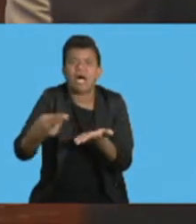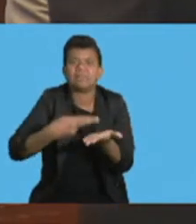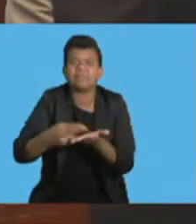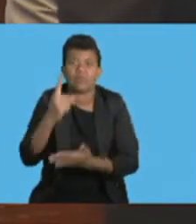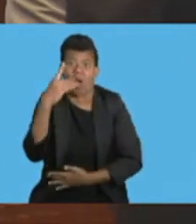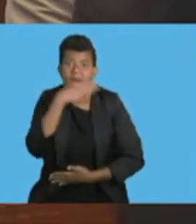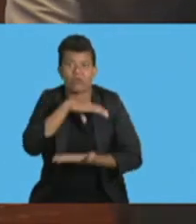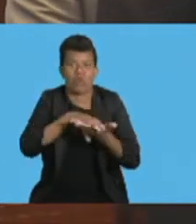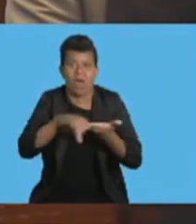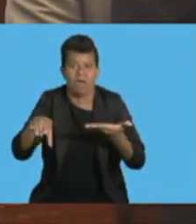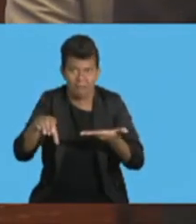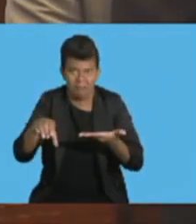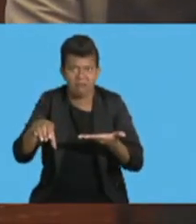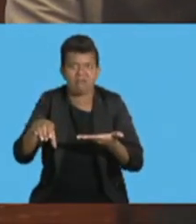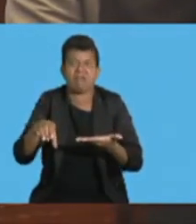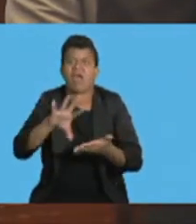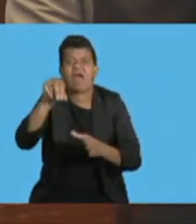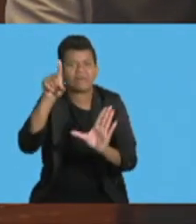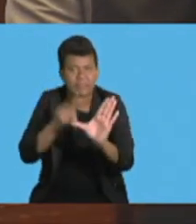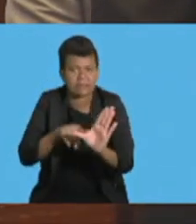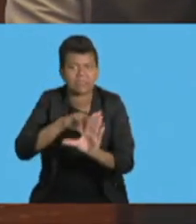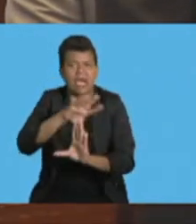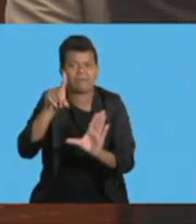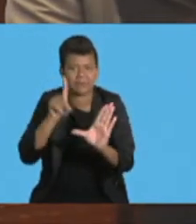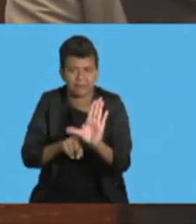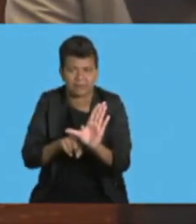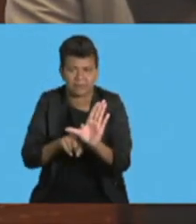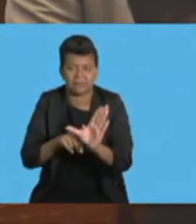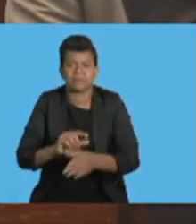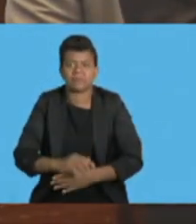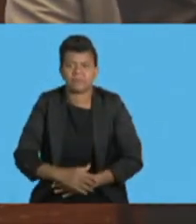this is to build their embassies.